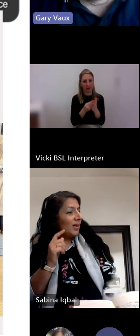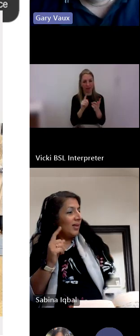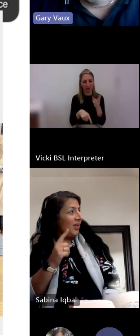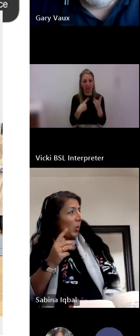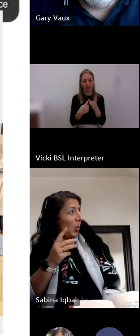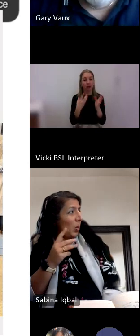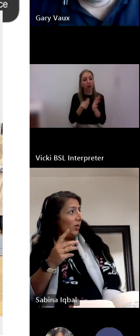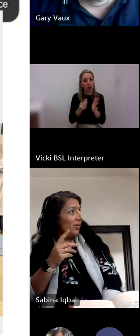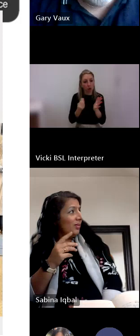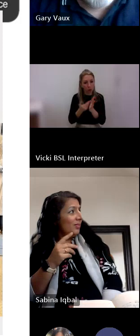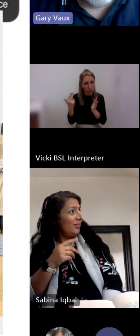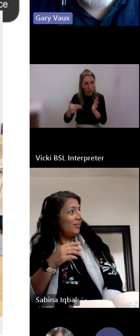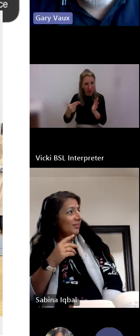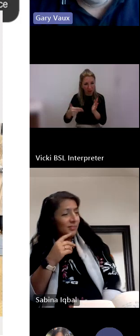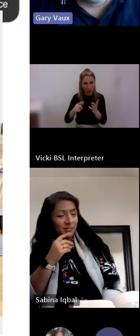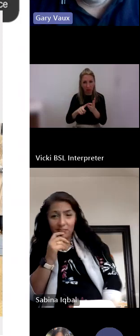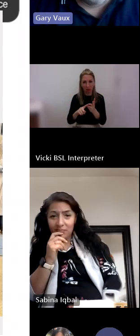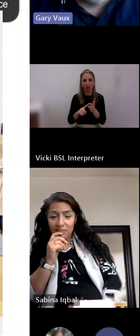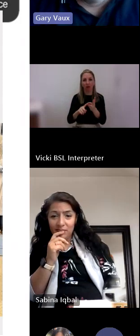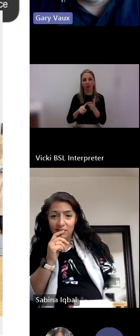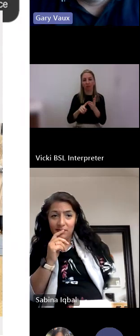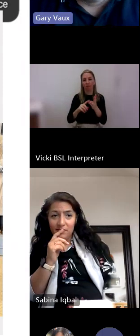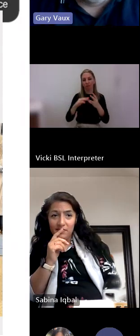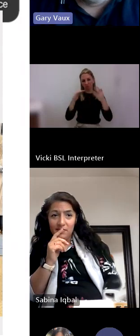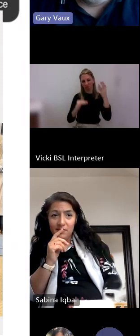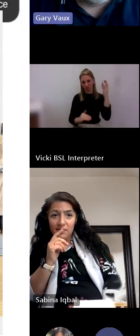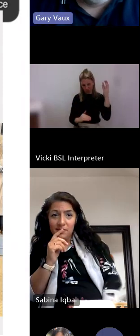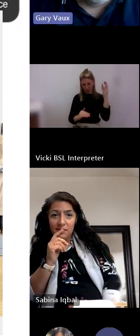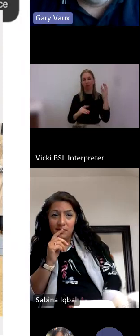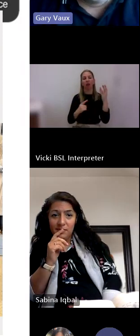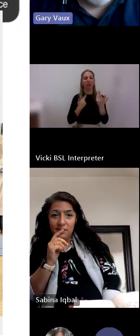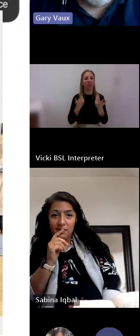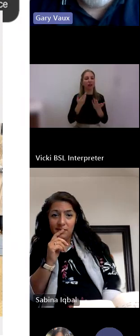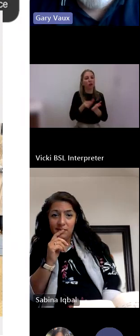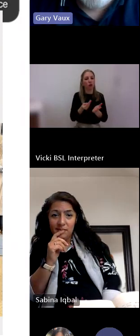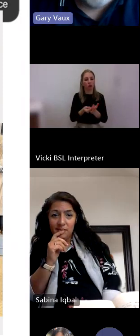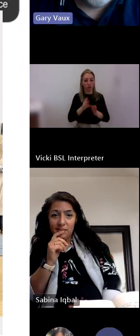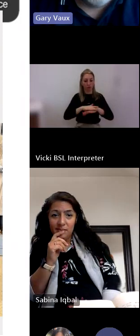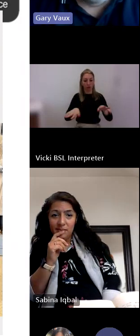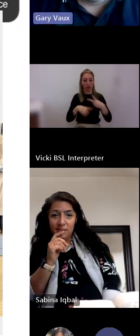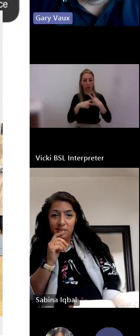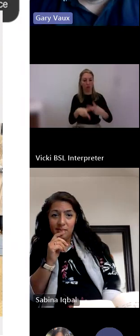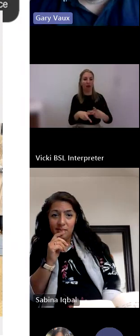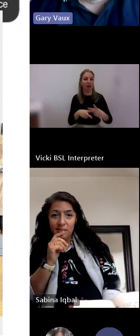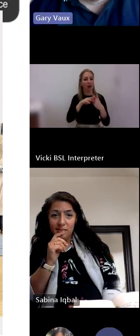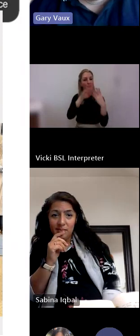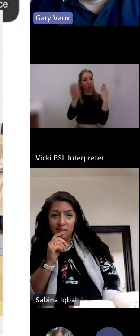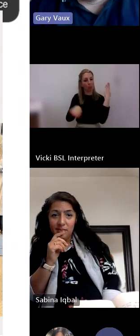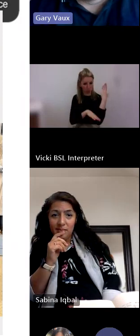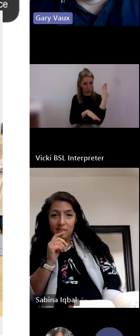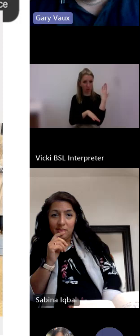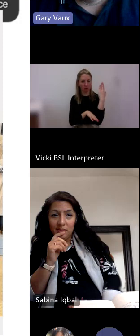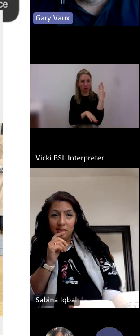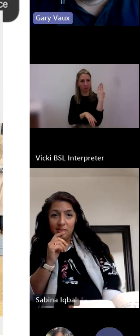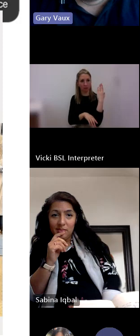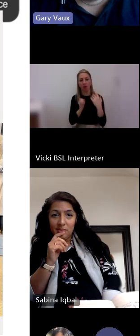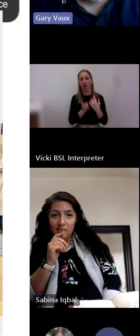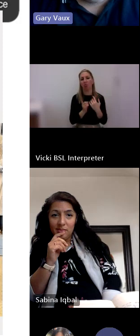fuel right down to price of childcare at the bottom of the list, which I think is quite